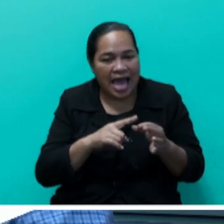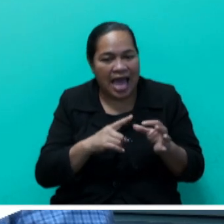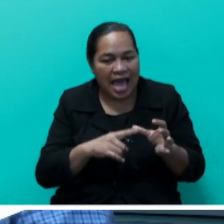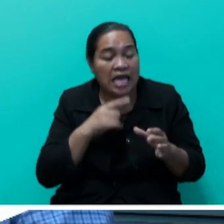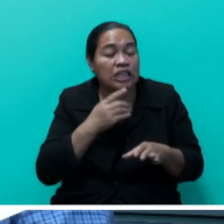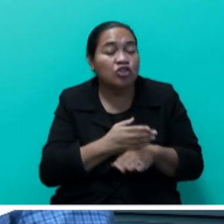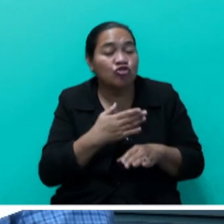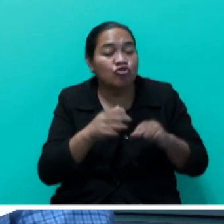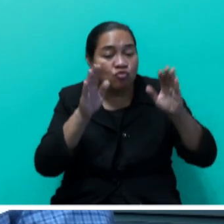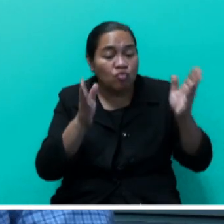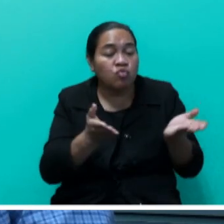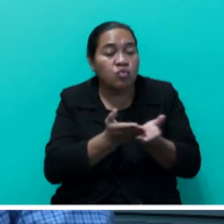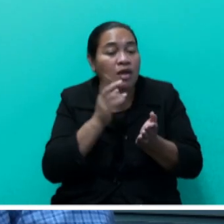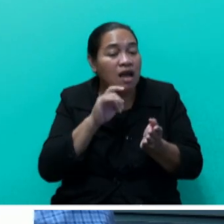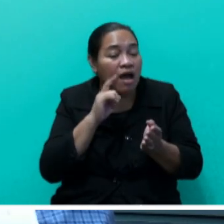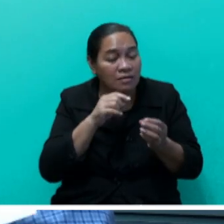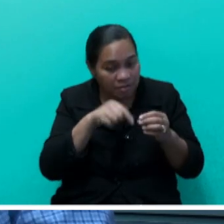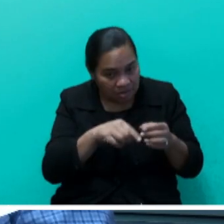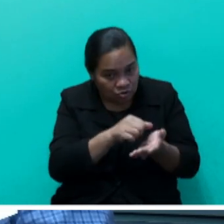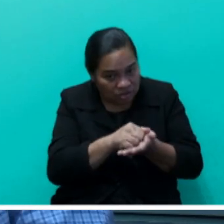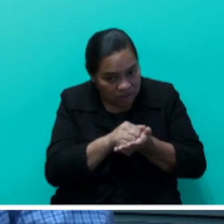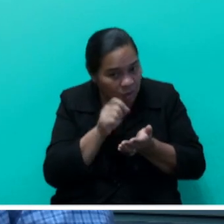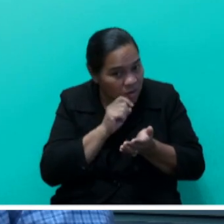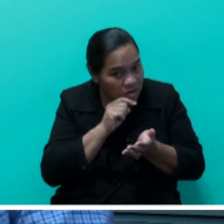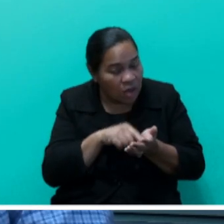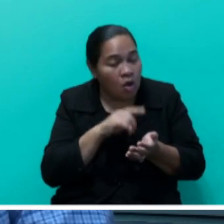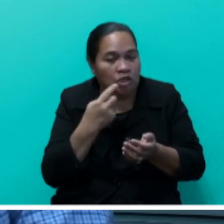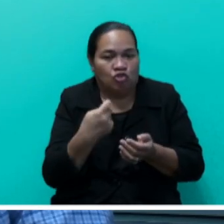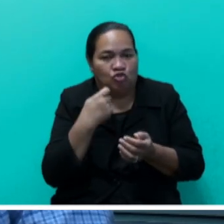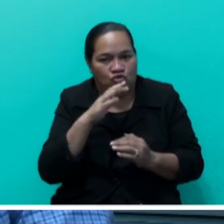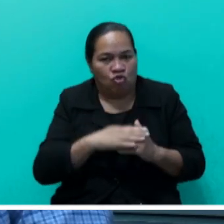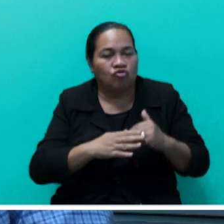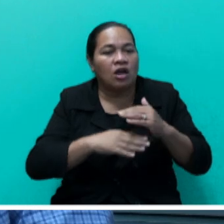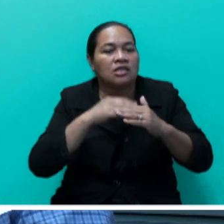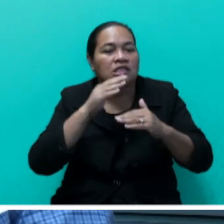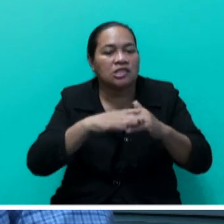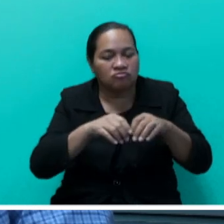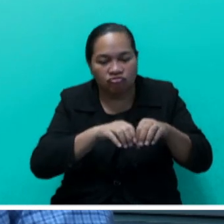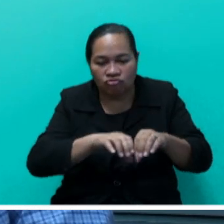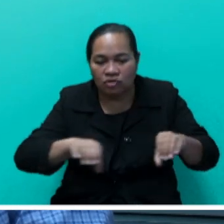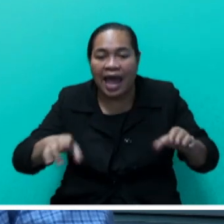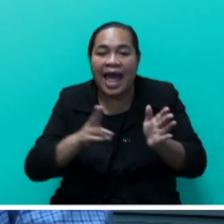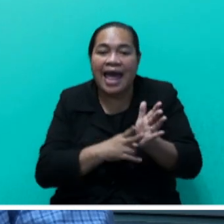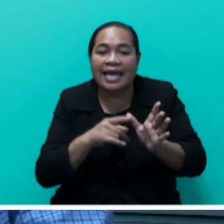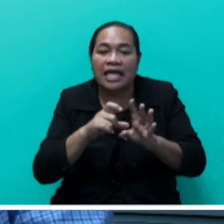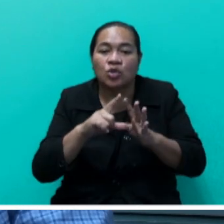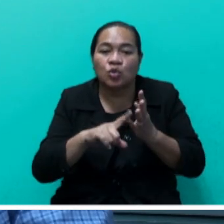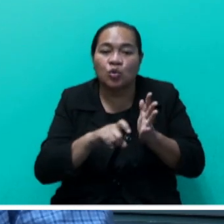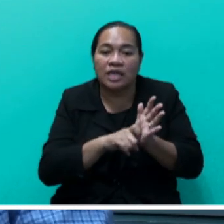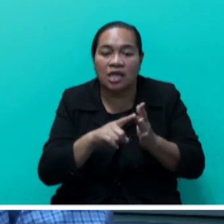plant and upgraded 2 MLD storage reservoir will be constructed to support network extension along the Nanduri Road